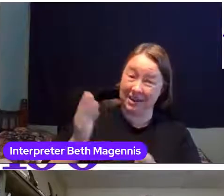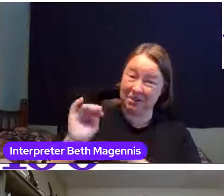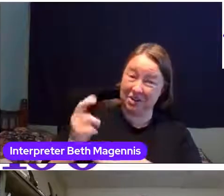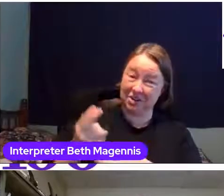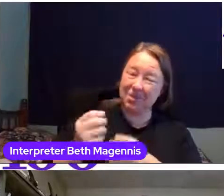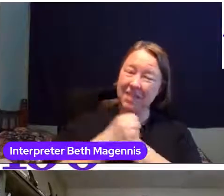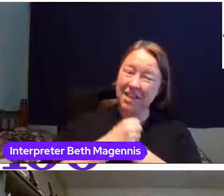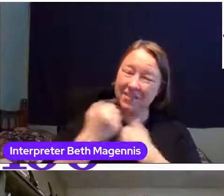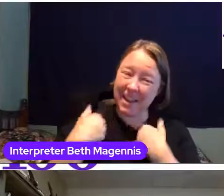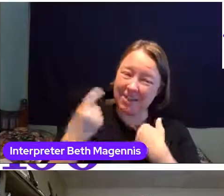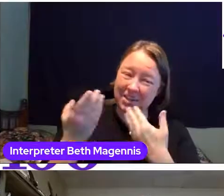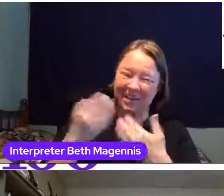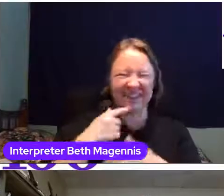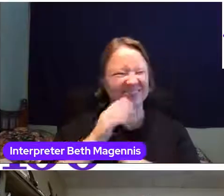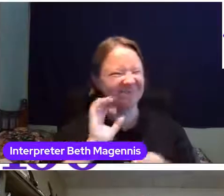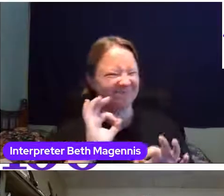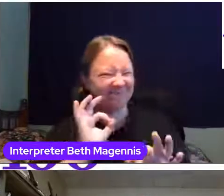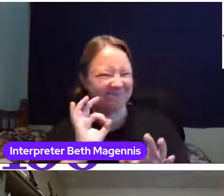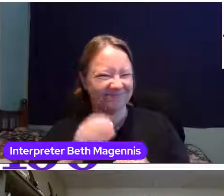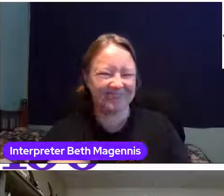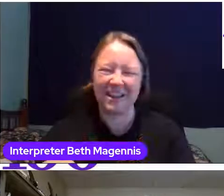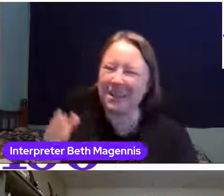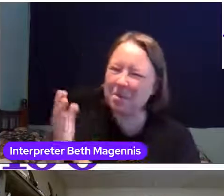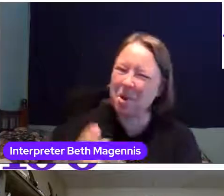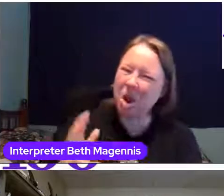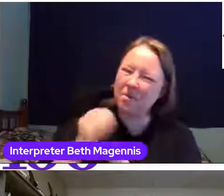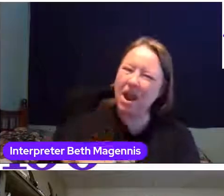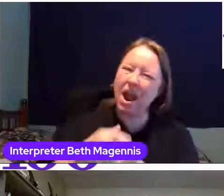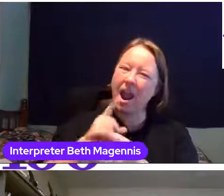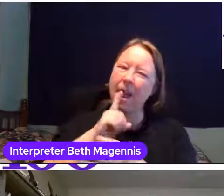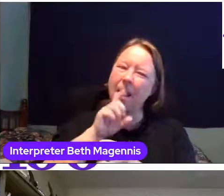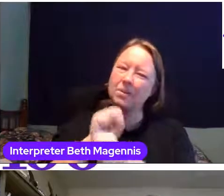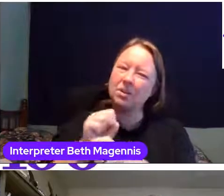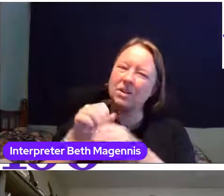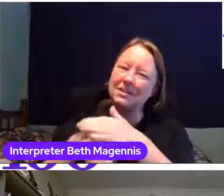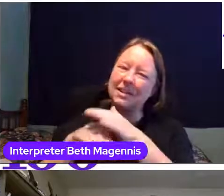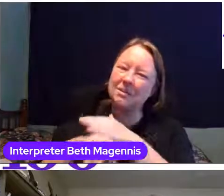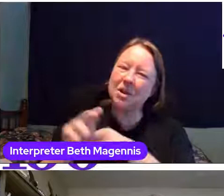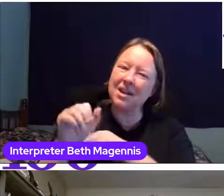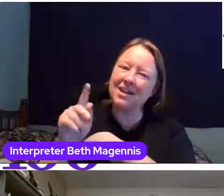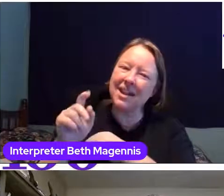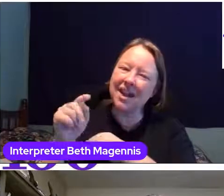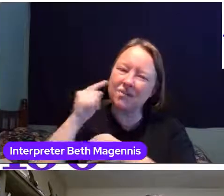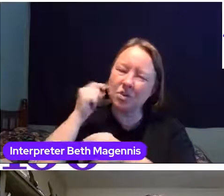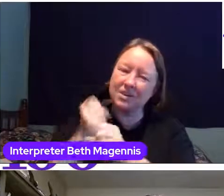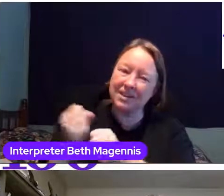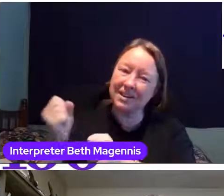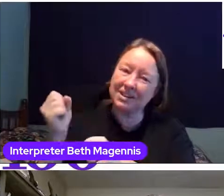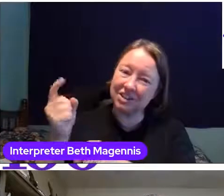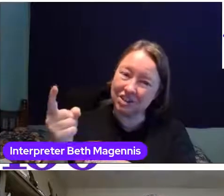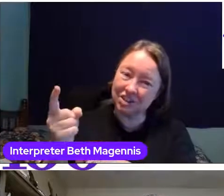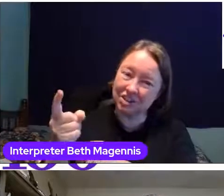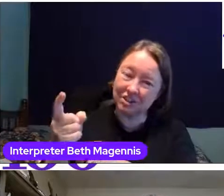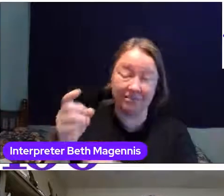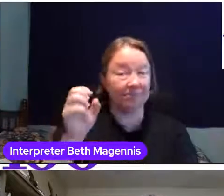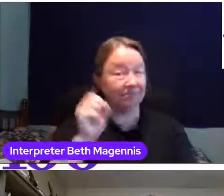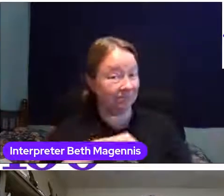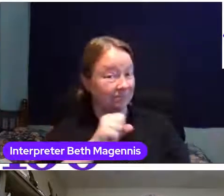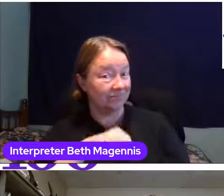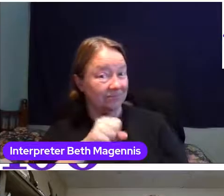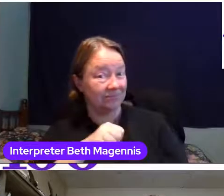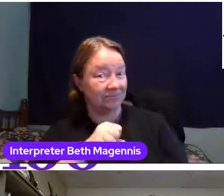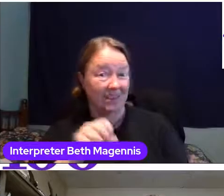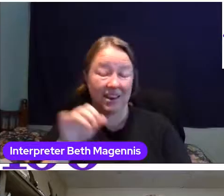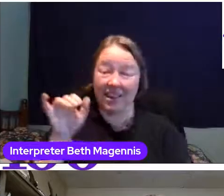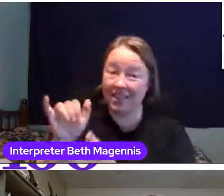And All right. make a part of our absolutely accessible Kent for next year. Yeah. That